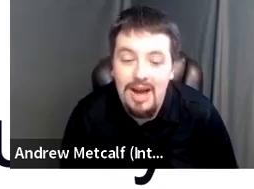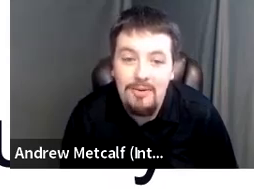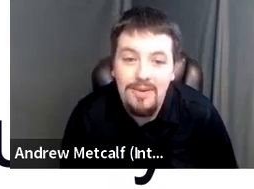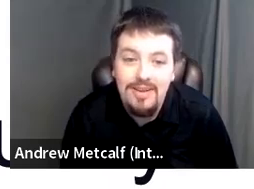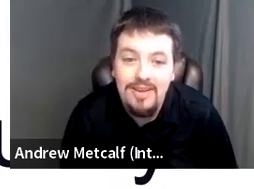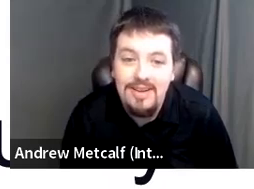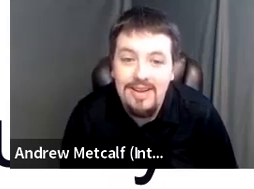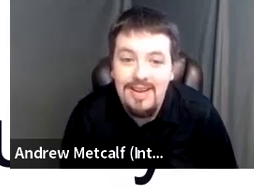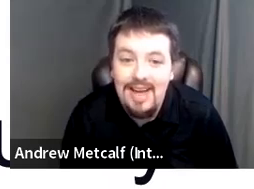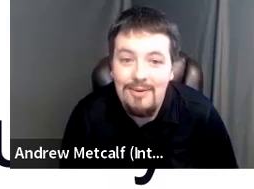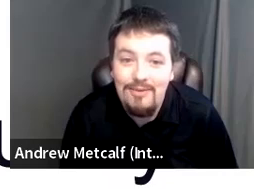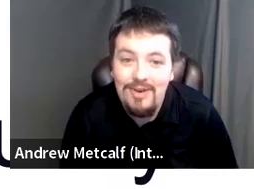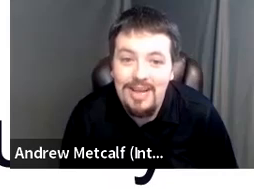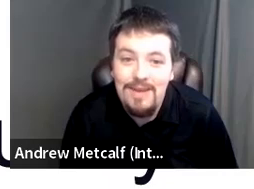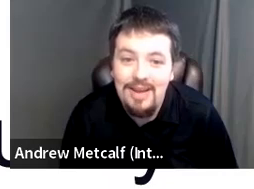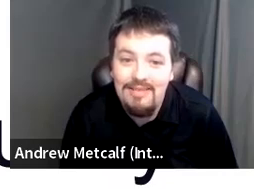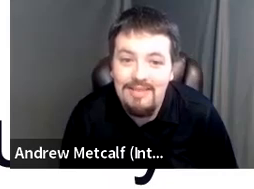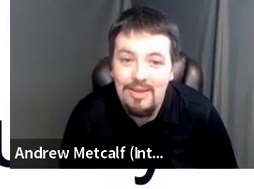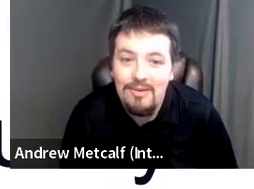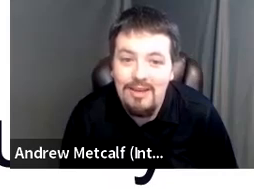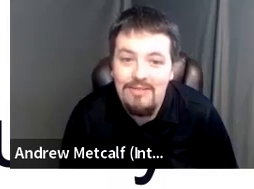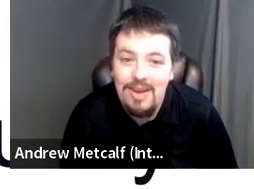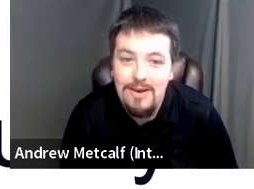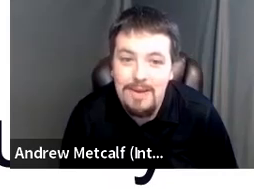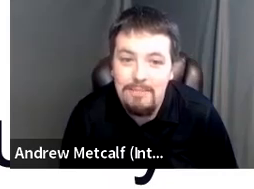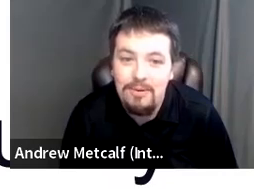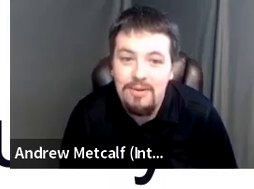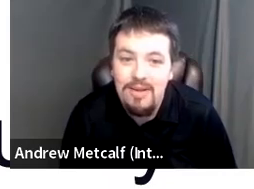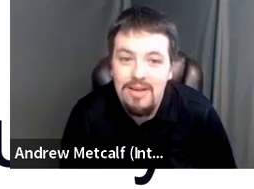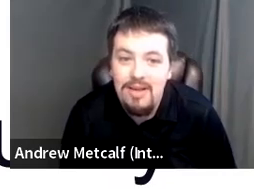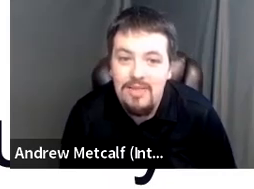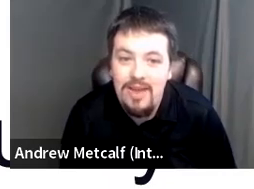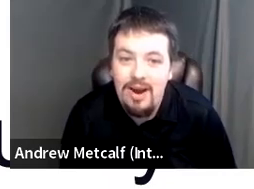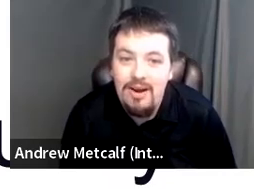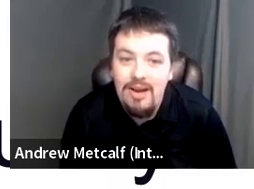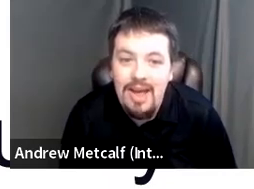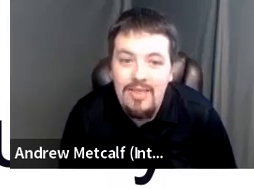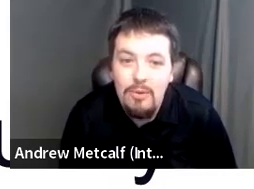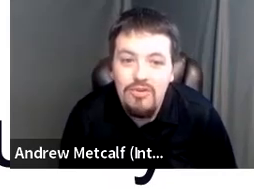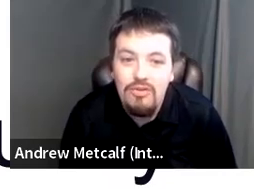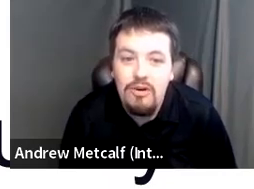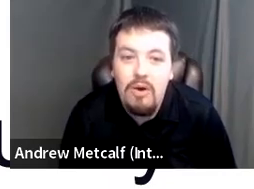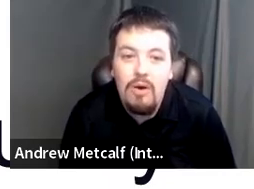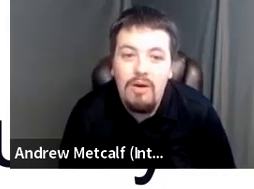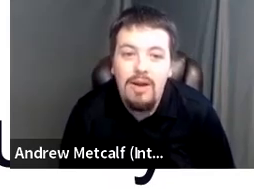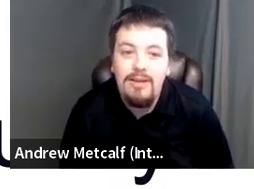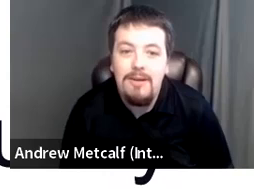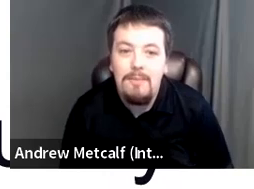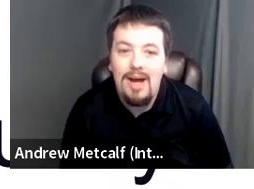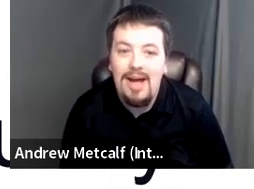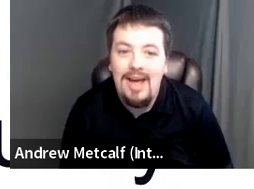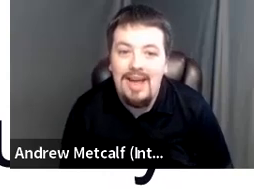printed out. And it was funny because there was a lot of hearing people there, and they were just sort of